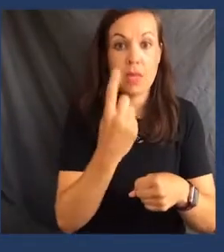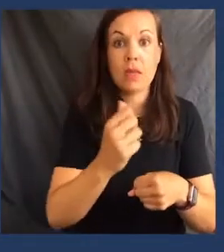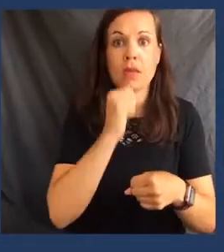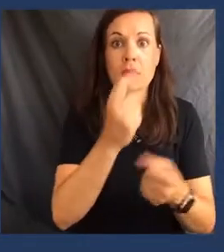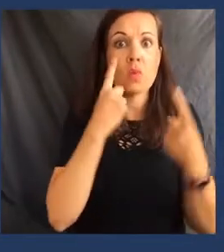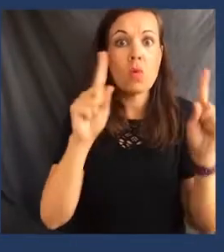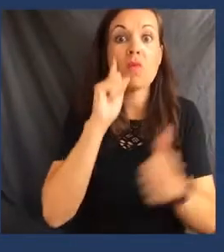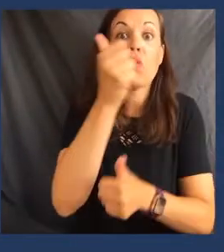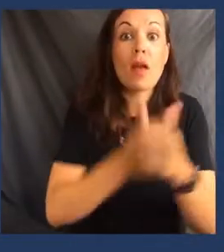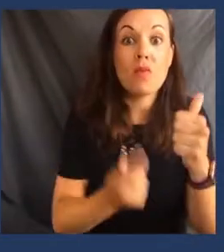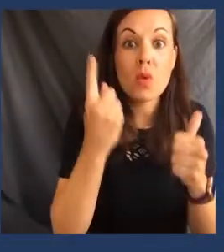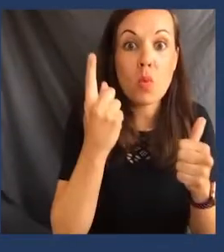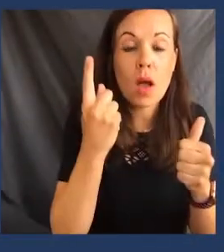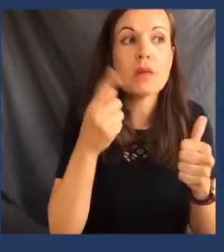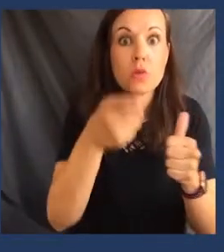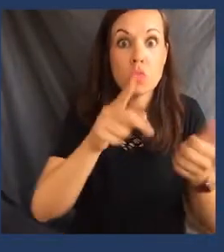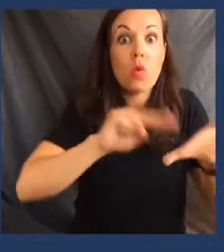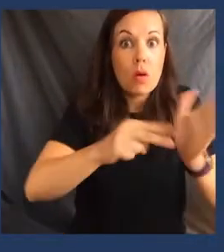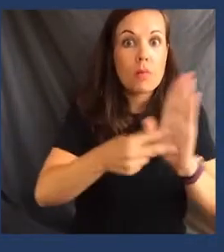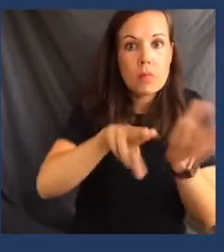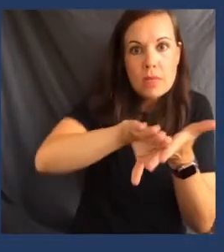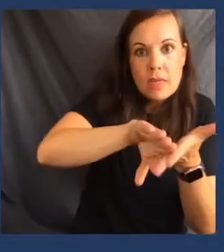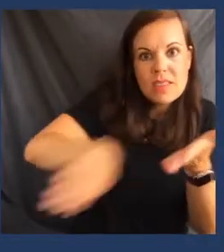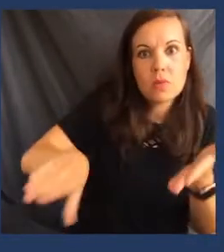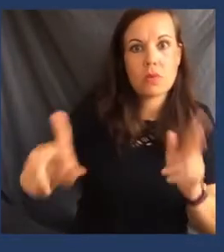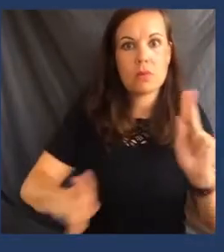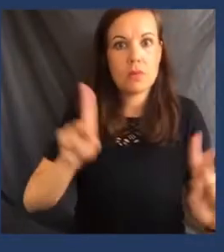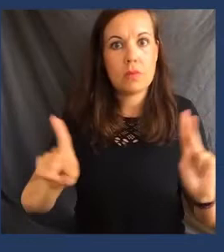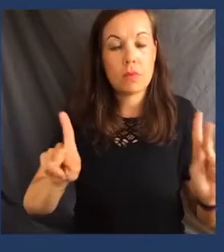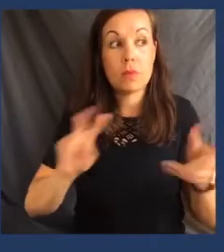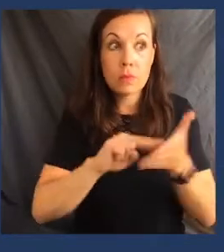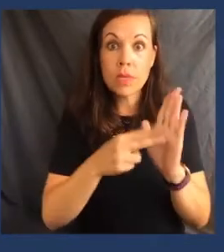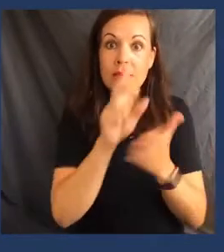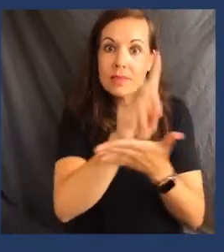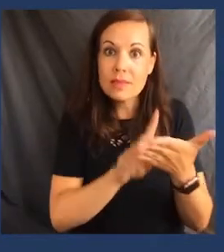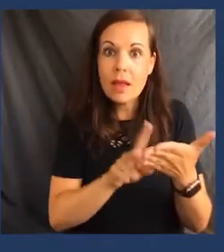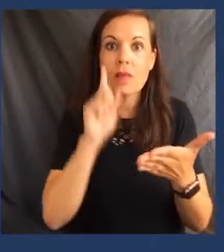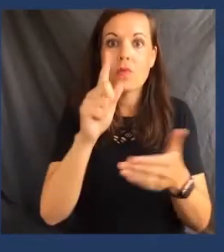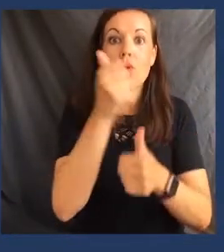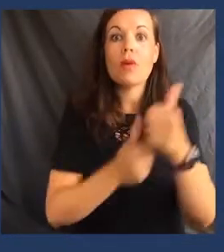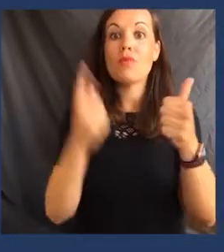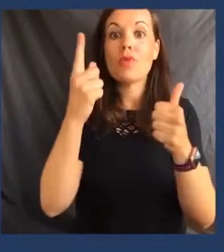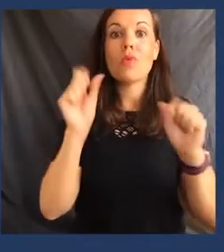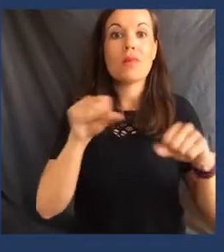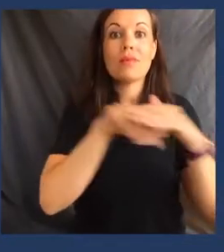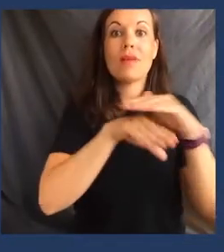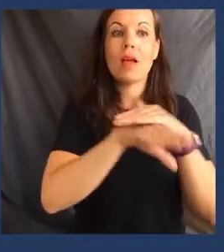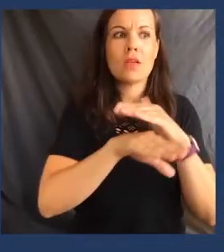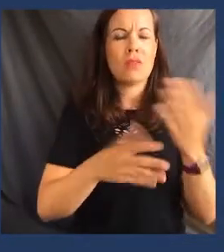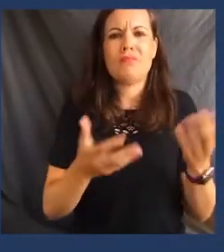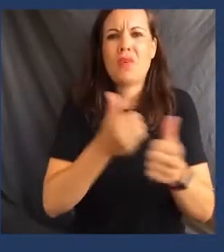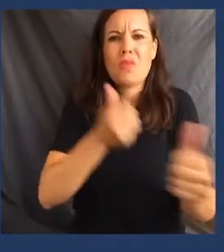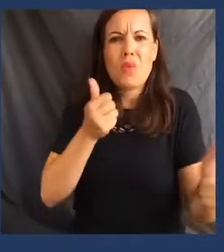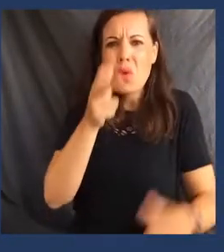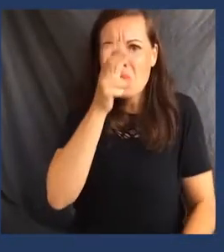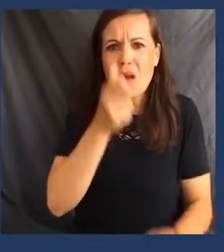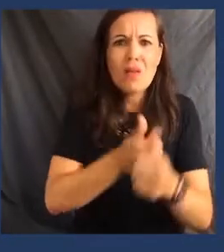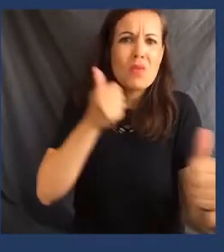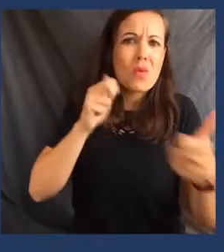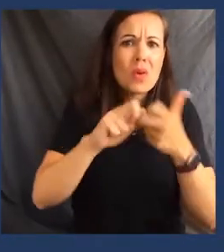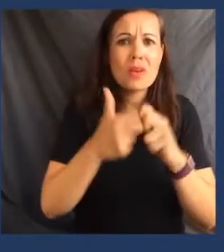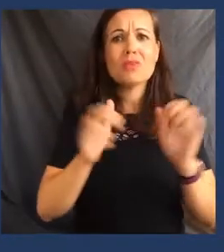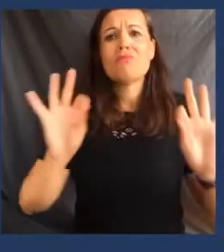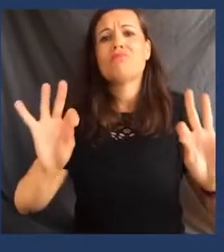excluding someone. By designing for everyone, you're going to avoid so many bugs, so many issues. And with developers, if they use